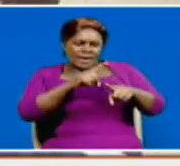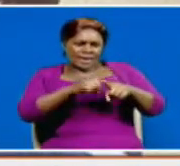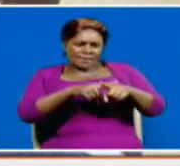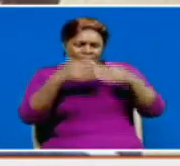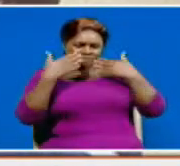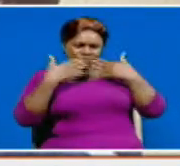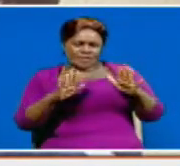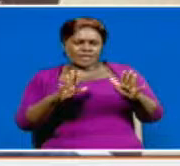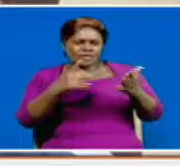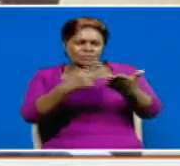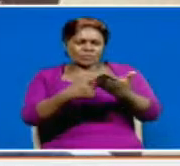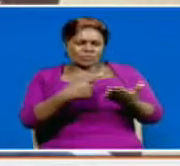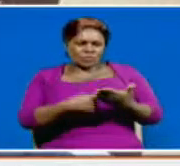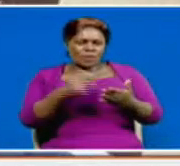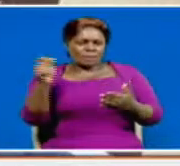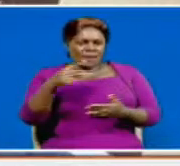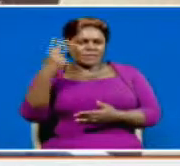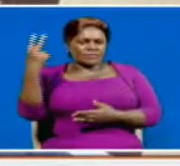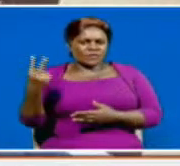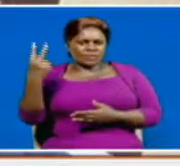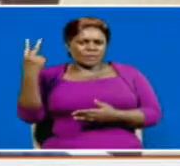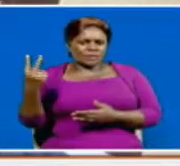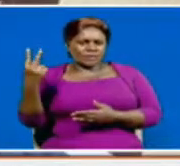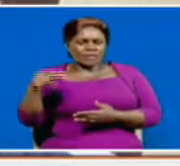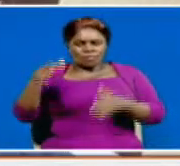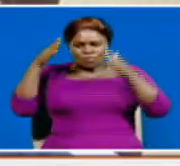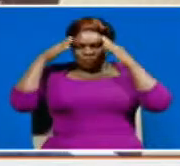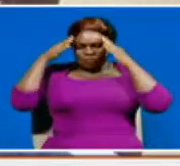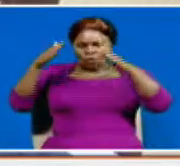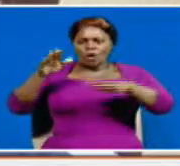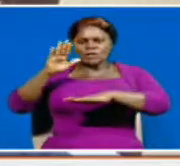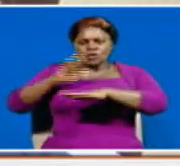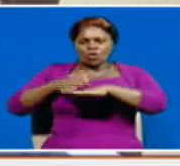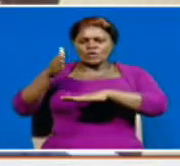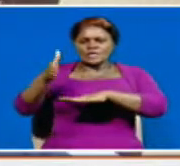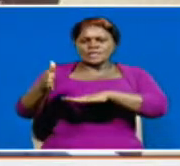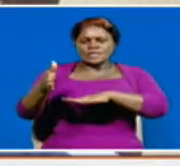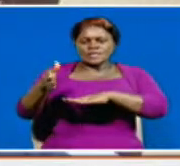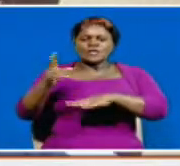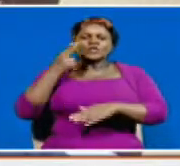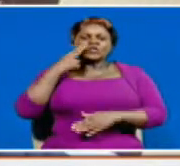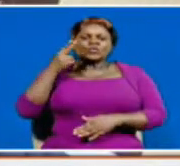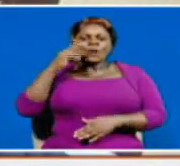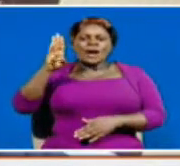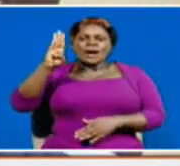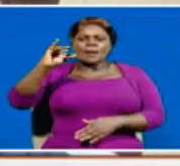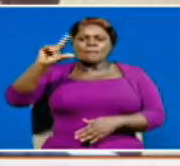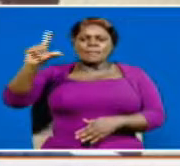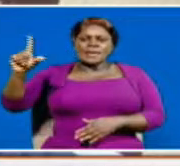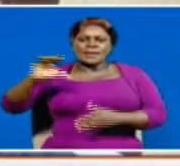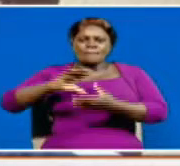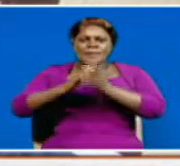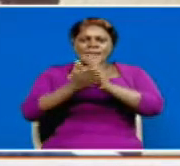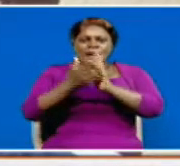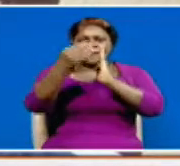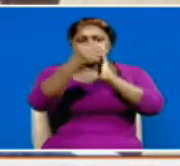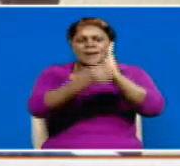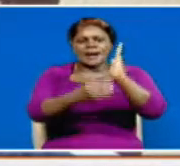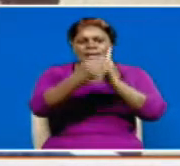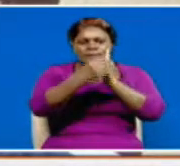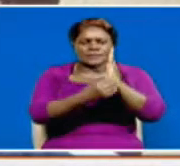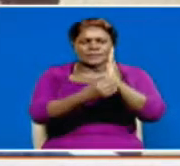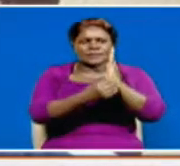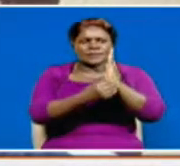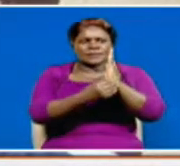resumes, maybe in February, they will prioritize the passing of the sugar bill so that we have the act. And